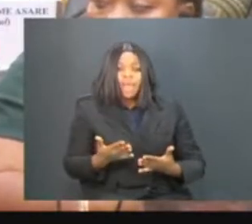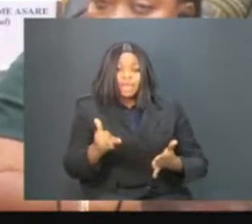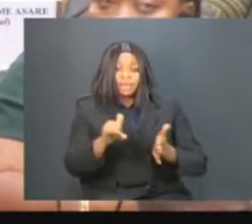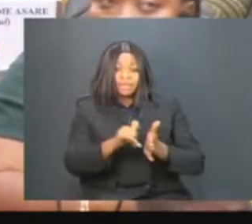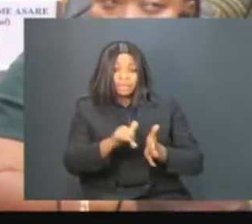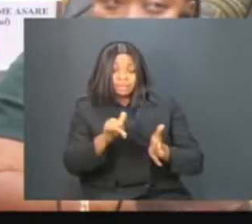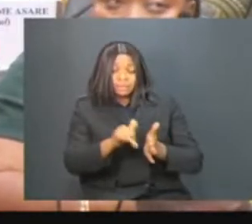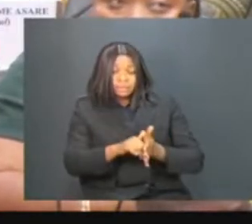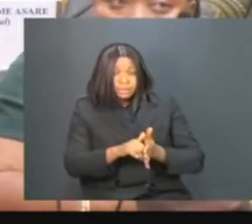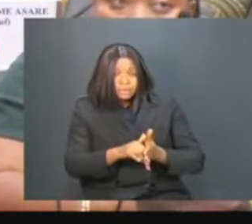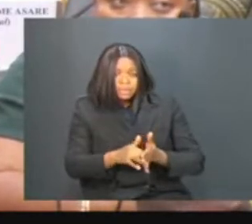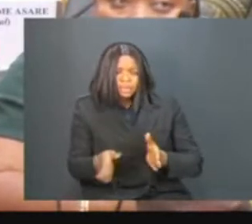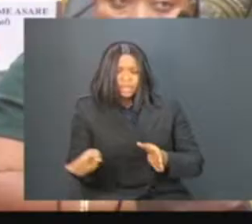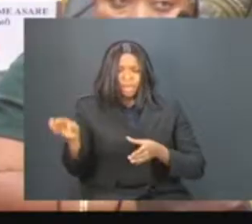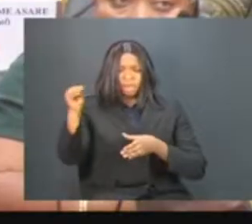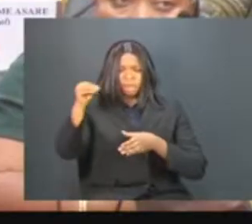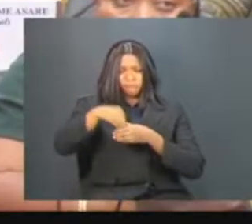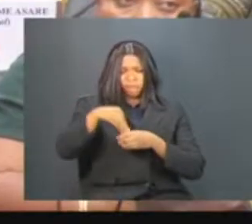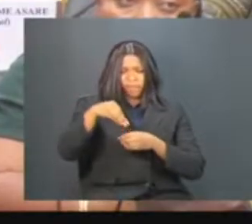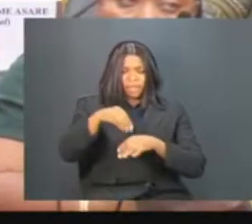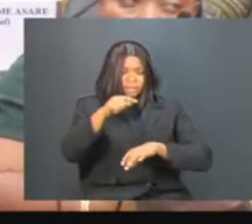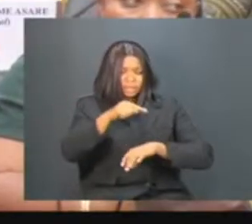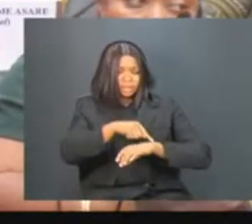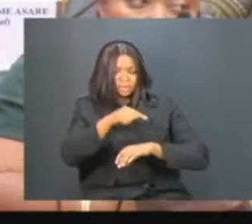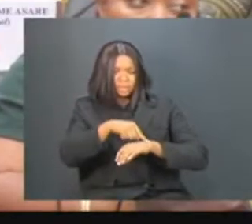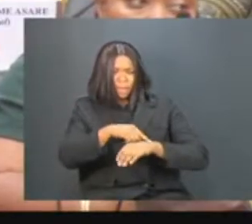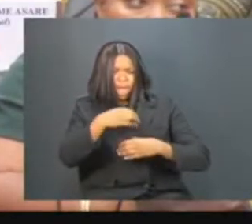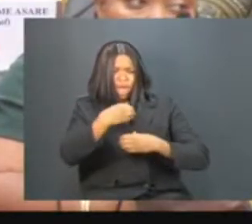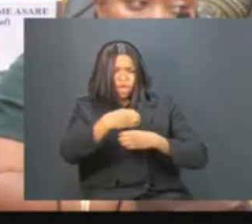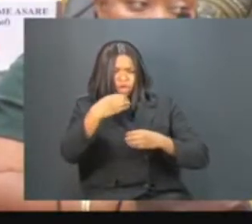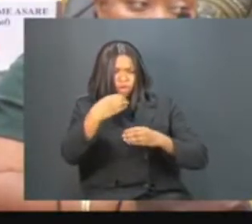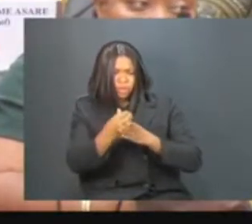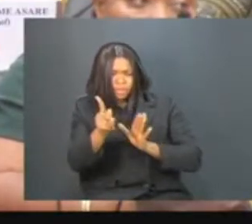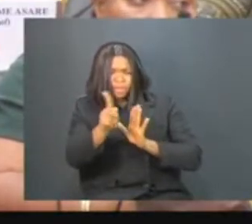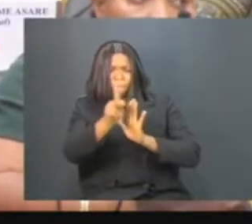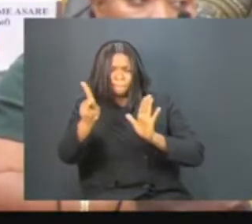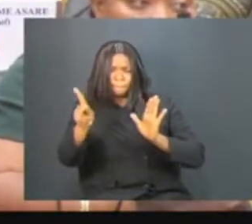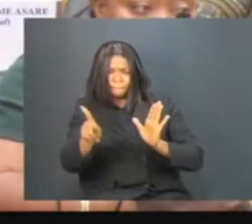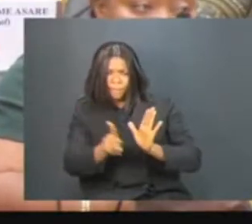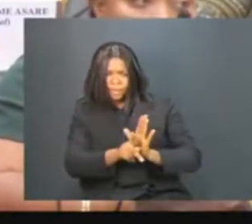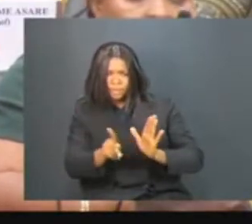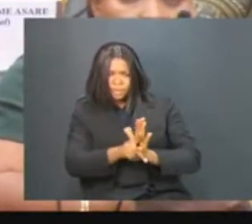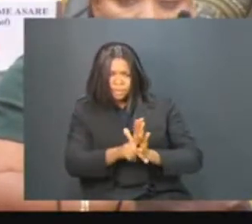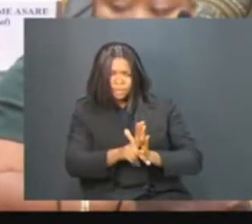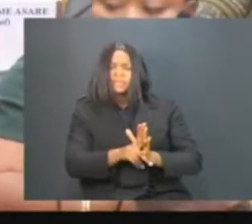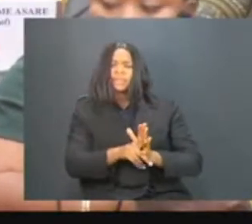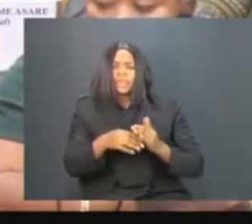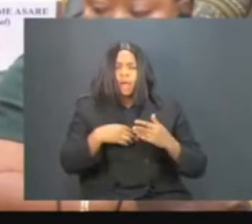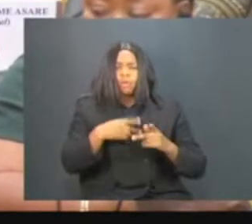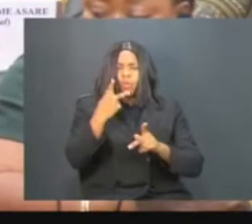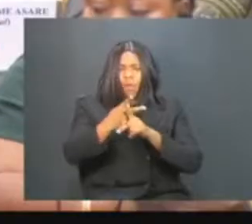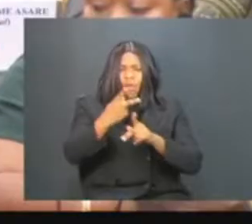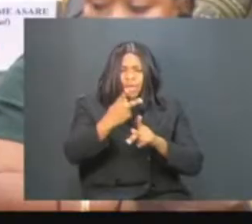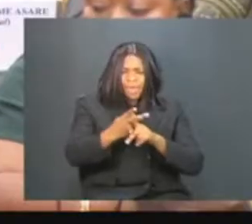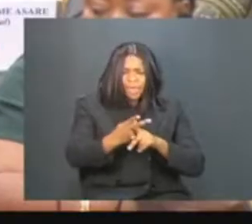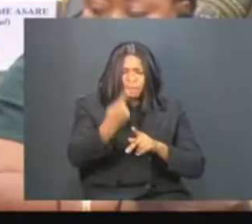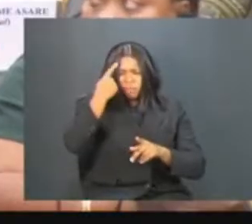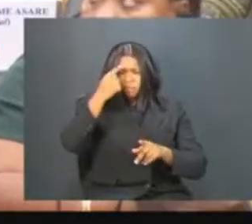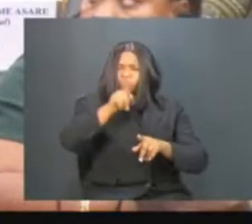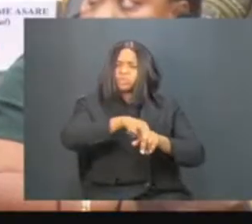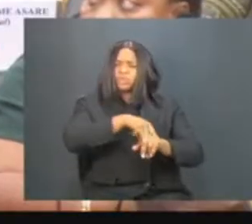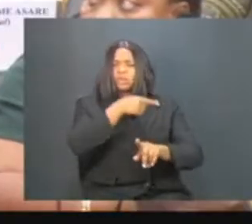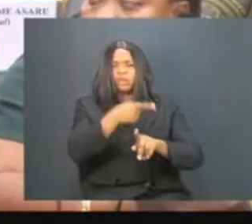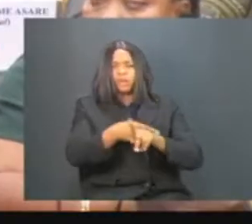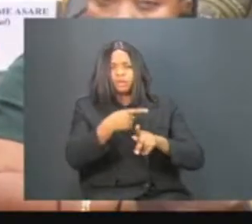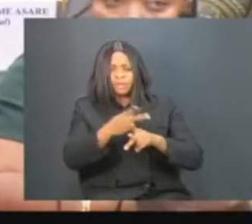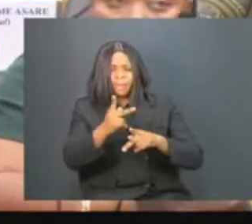invests time in fashioning out policies that will have enduring practicality, not just